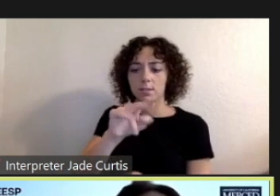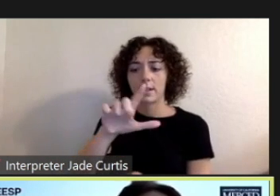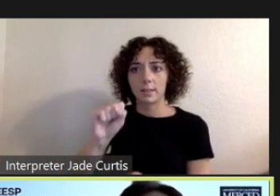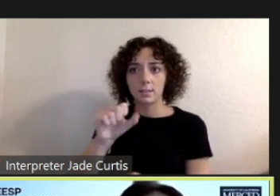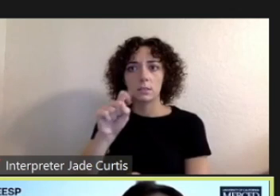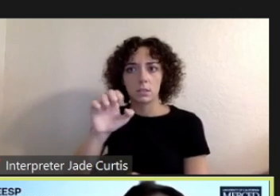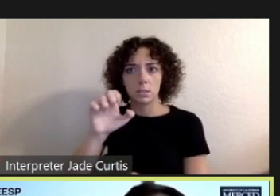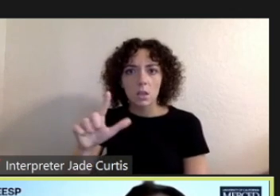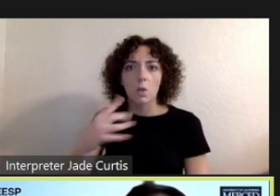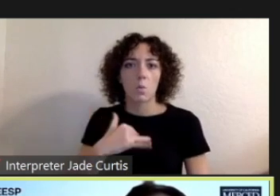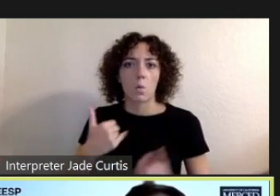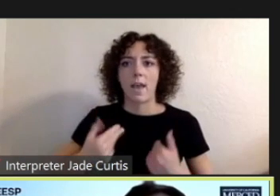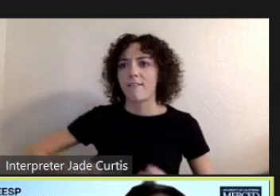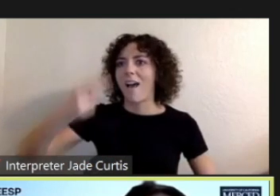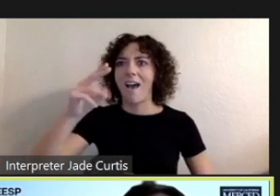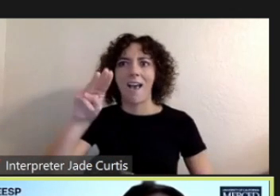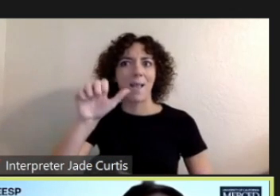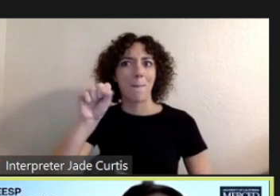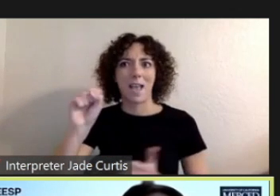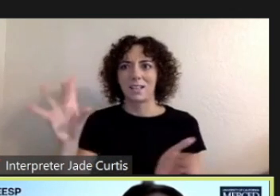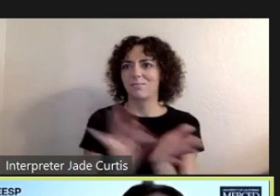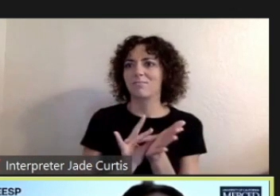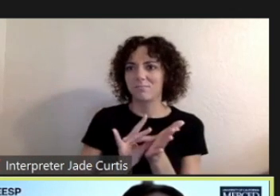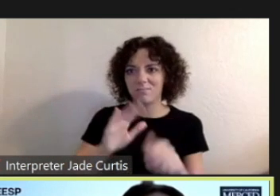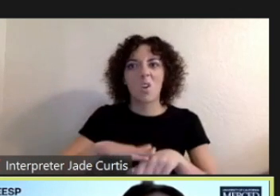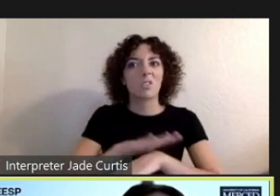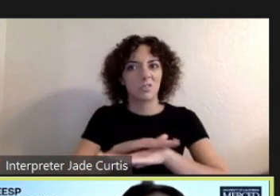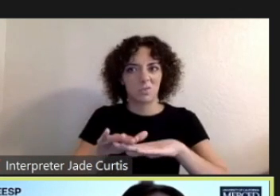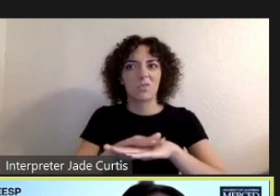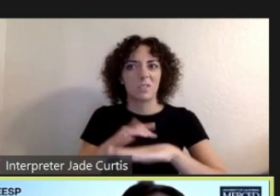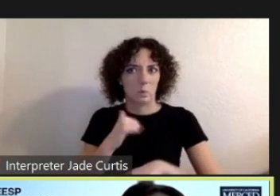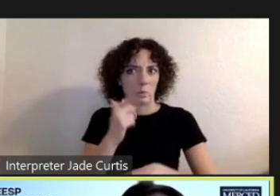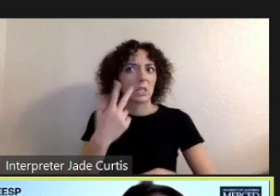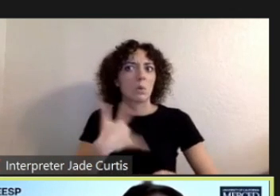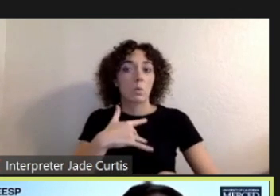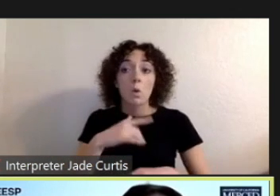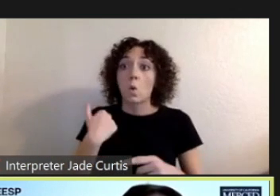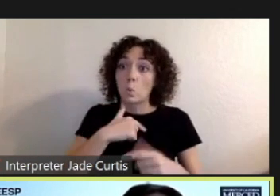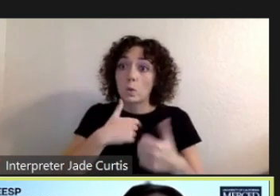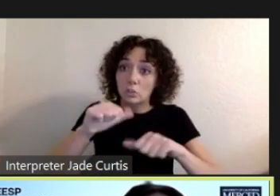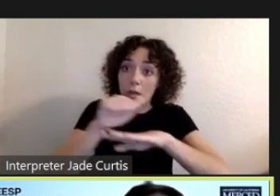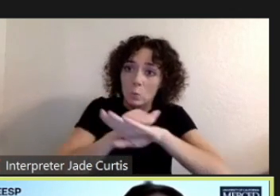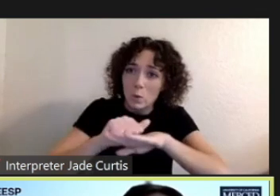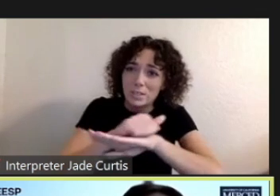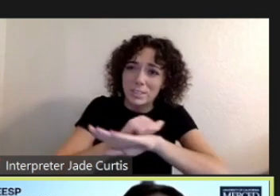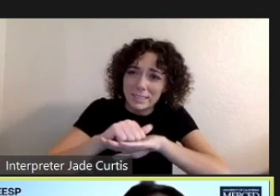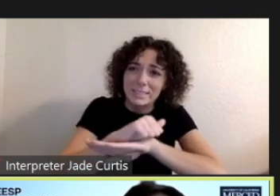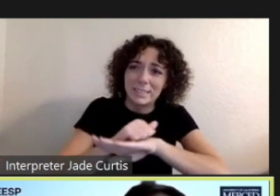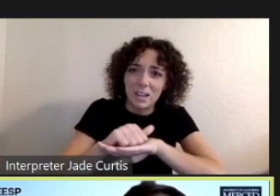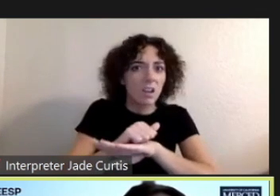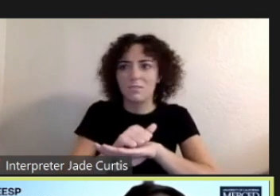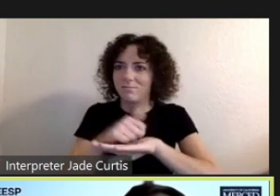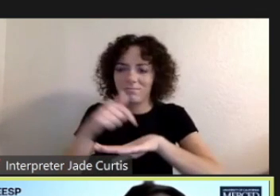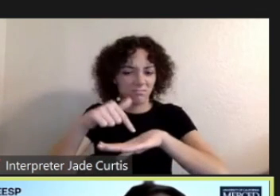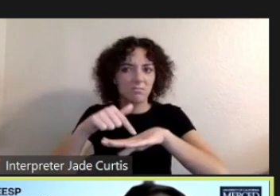having a high mass adsorption onto the surface. And then when we subsequently try to wash it off, we have stainless steel, which actually holds on to the